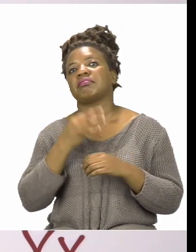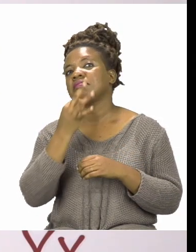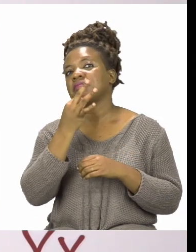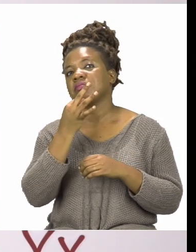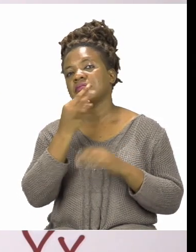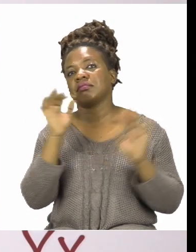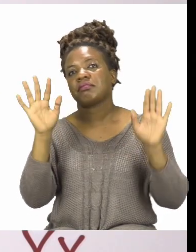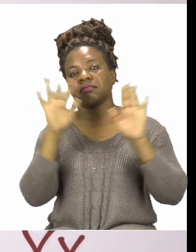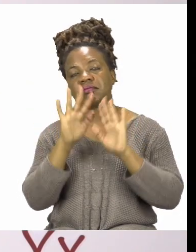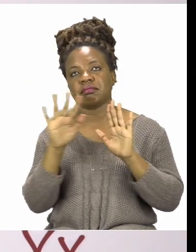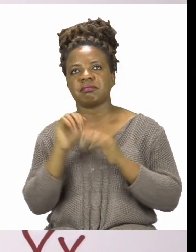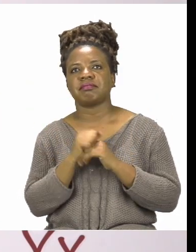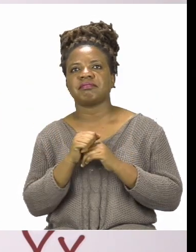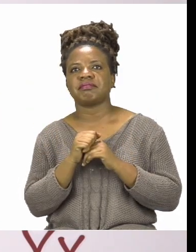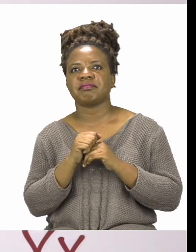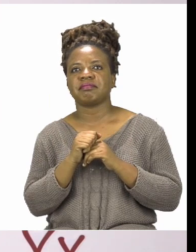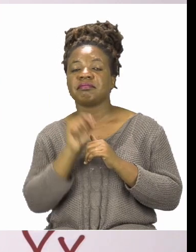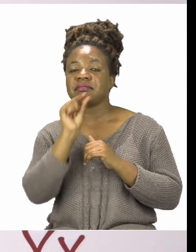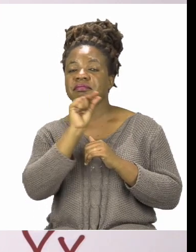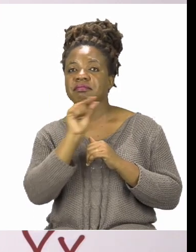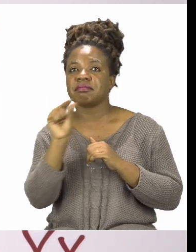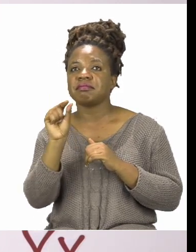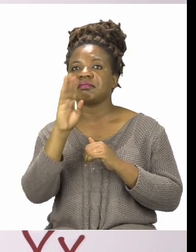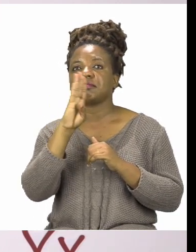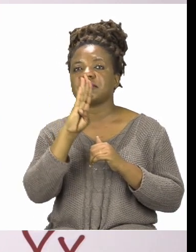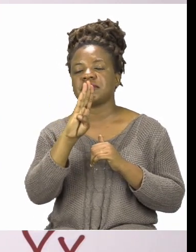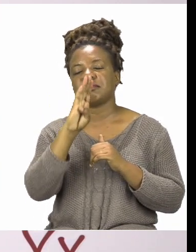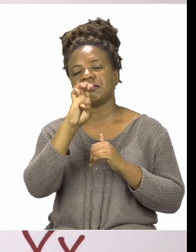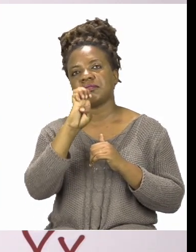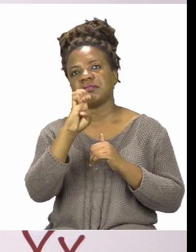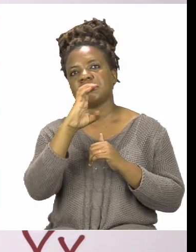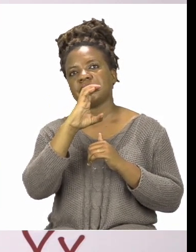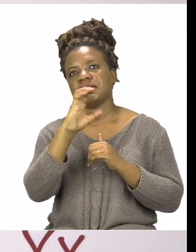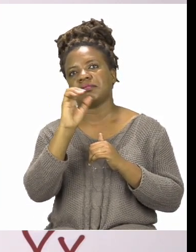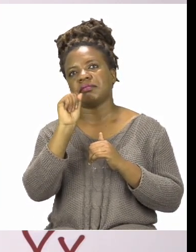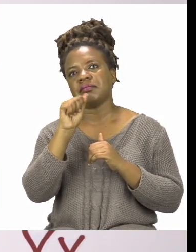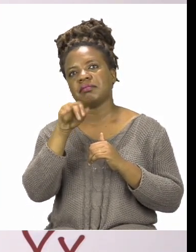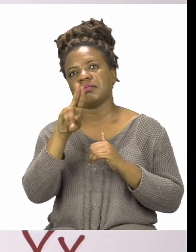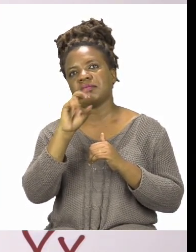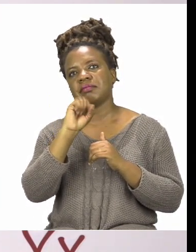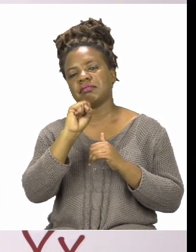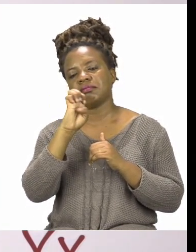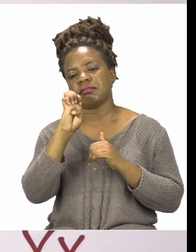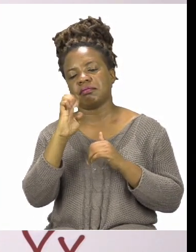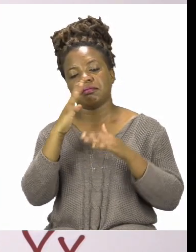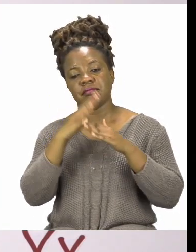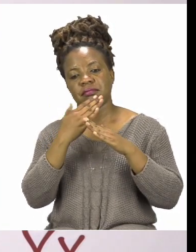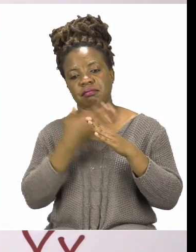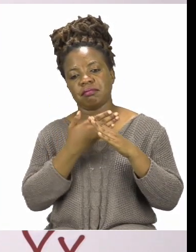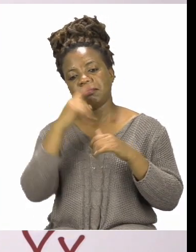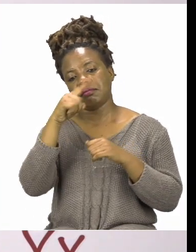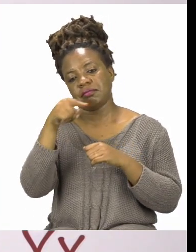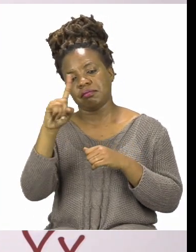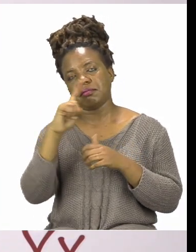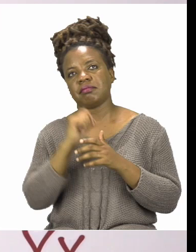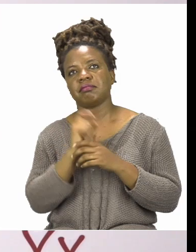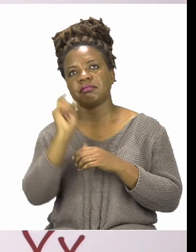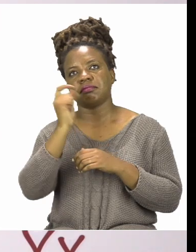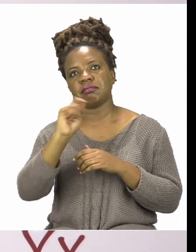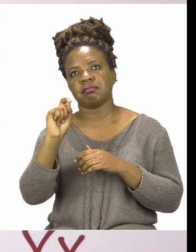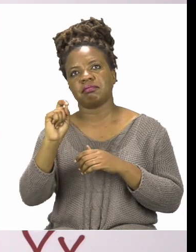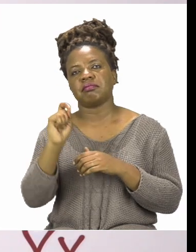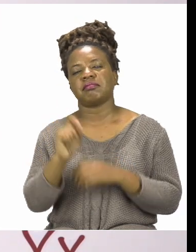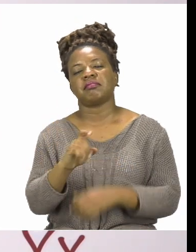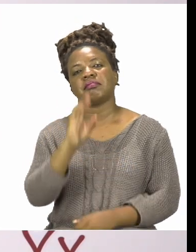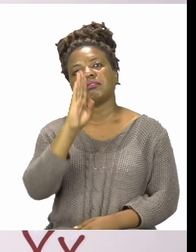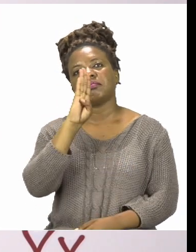color. Yes, the sentence now makes sense. So we're going to write the word because. And